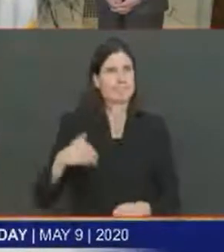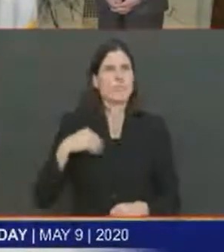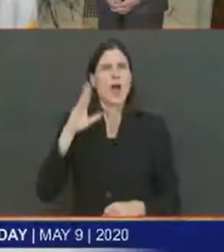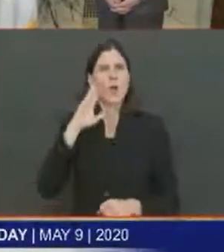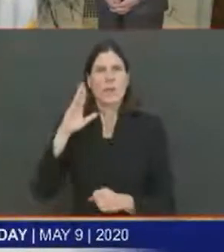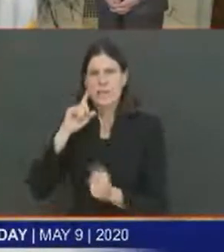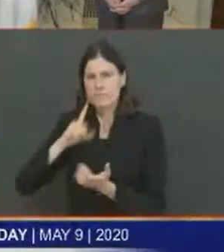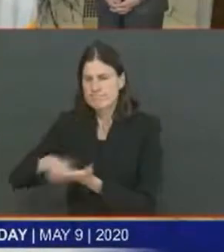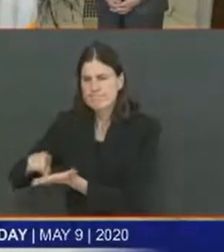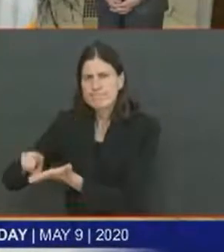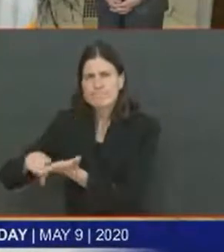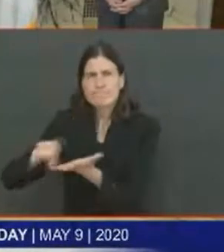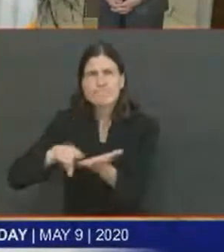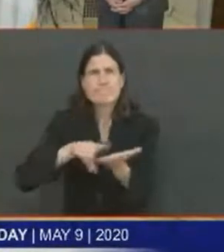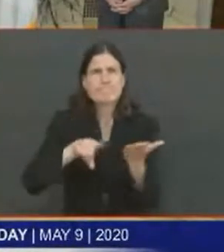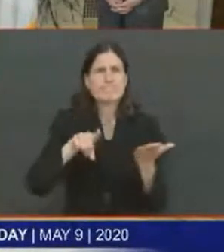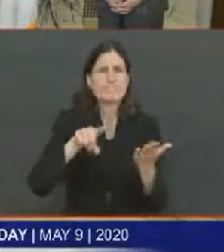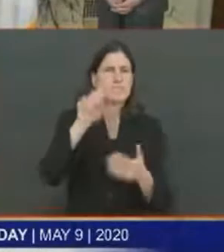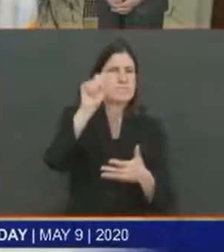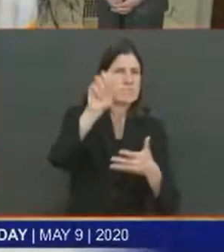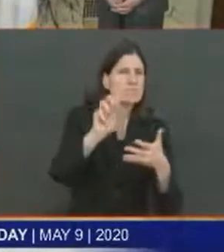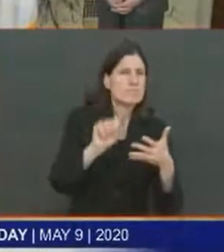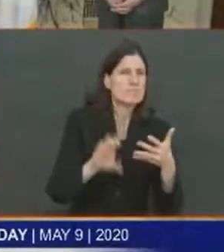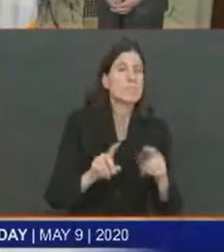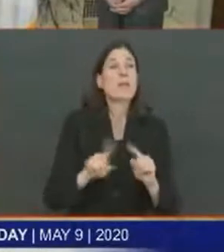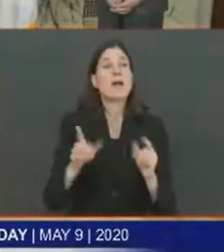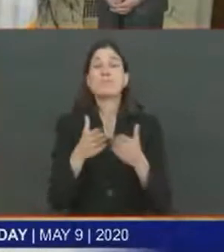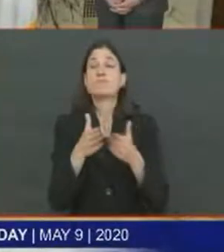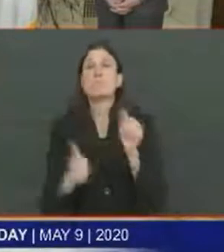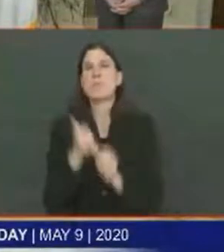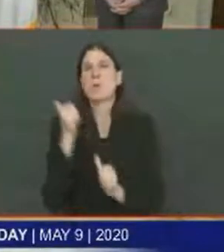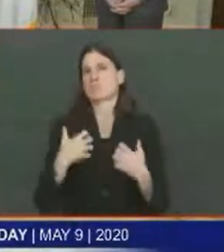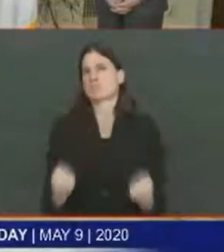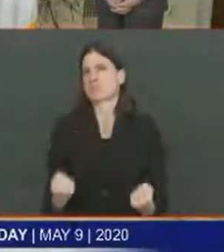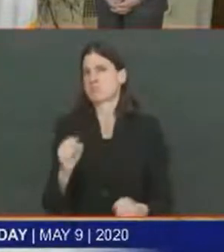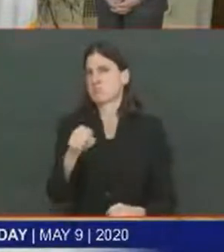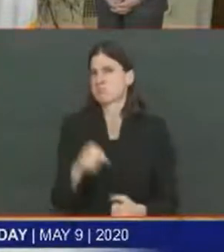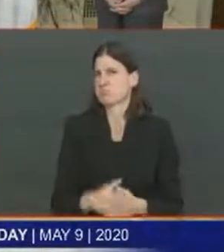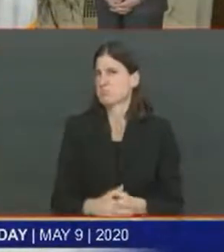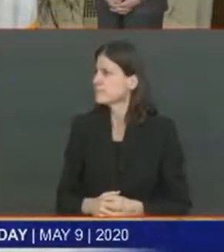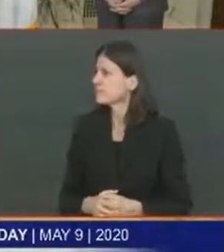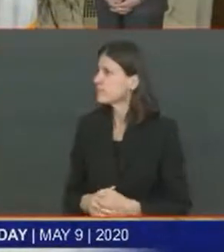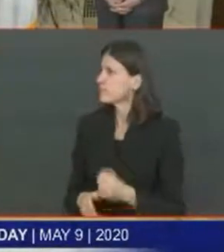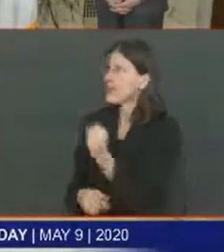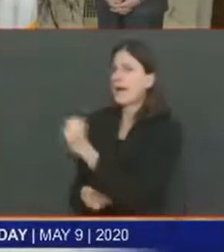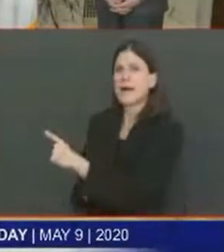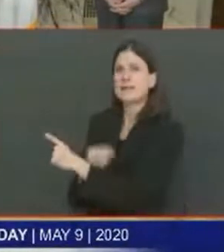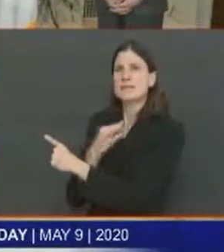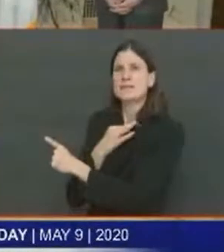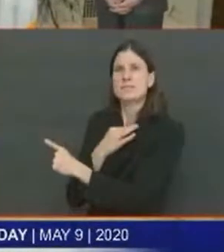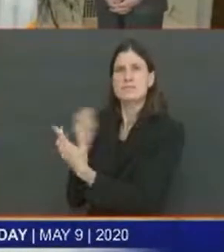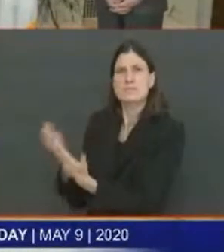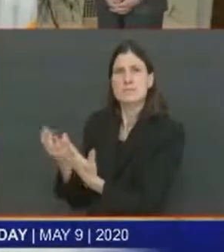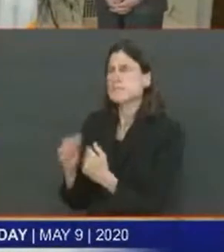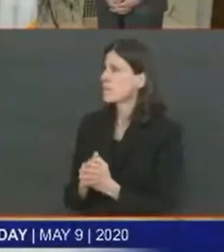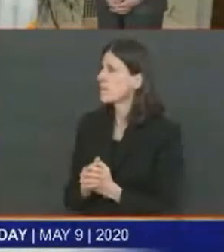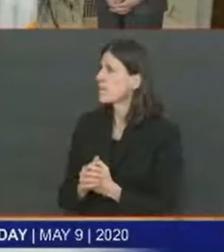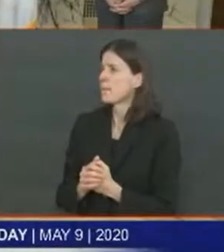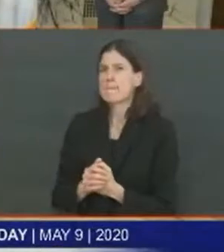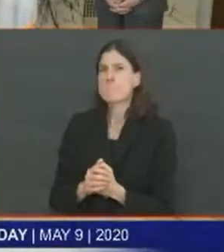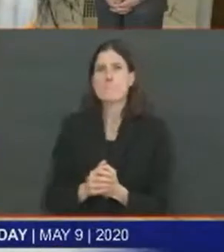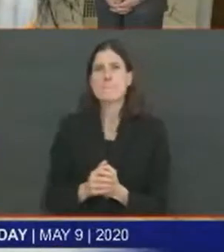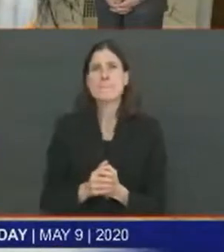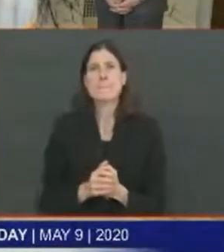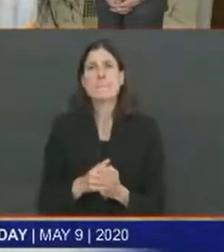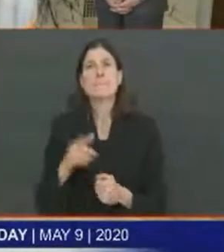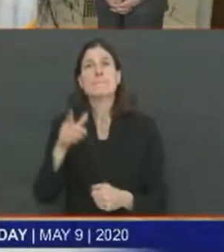overall response. Our next question is also for you, Dr. Alexander Scott. The average age among the 4,420 people who